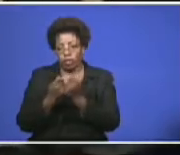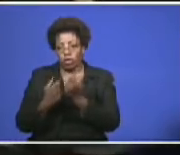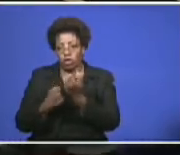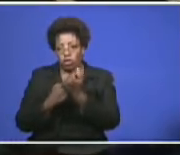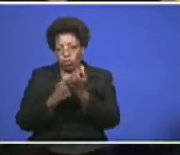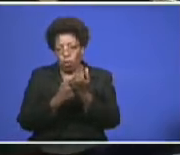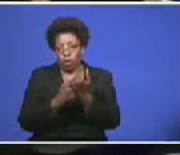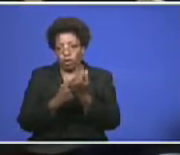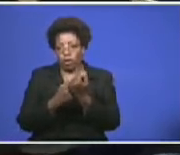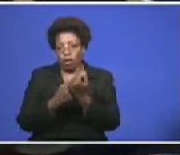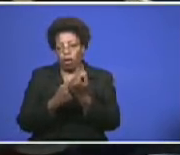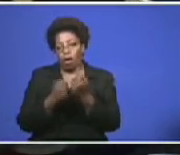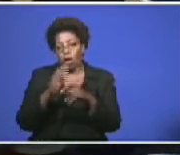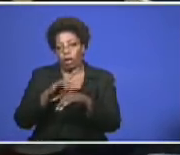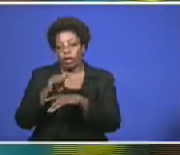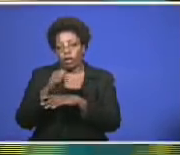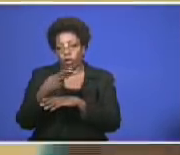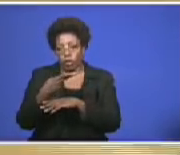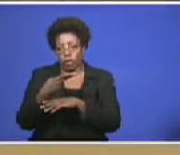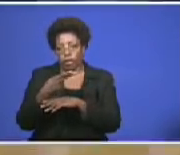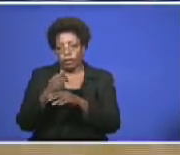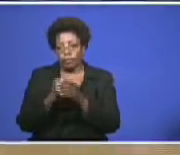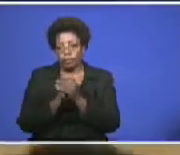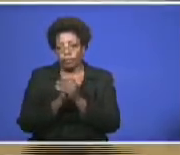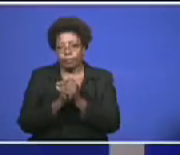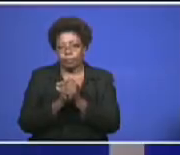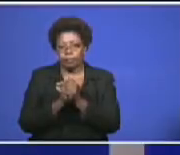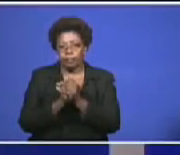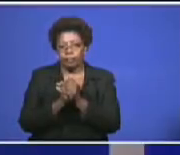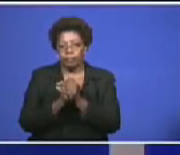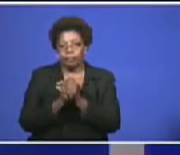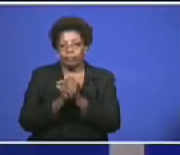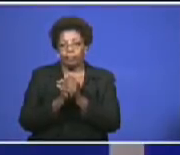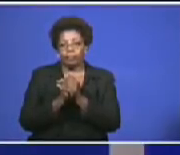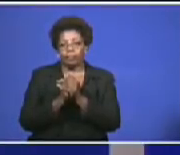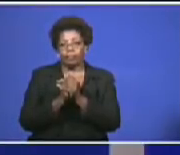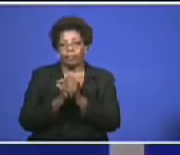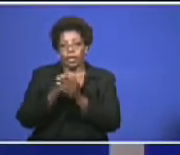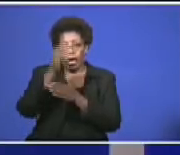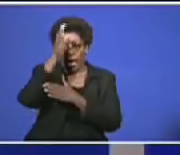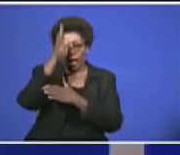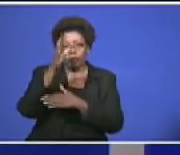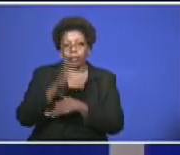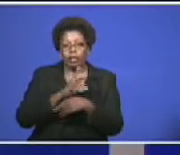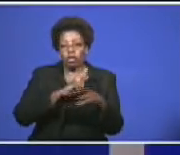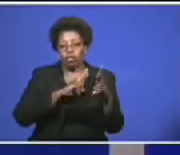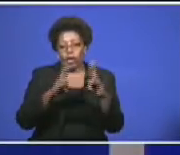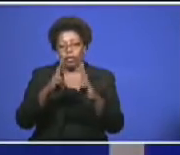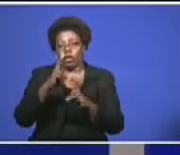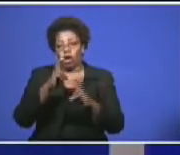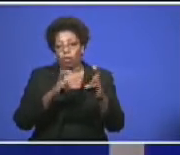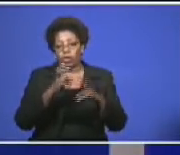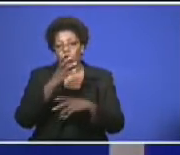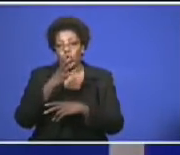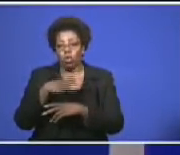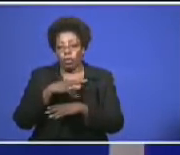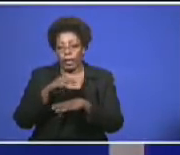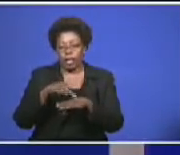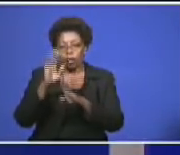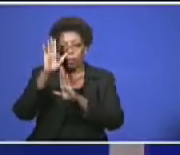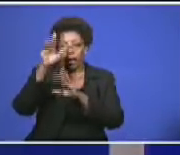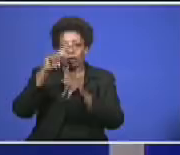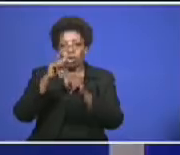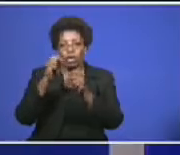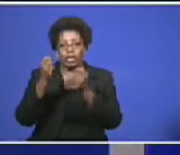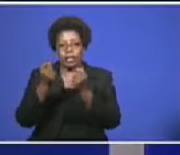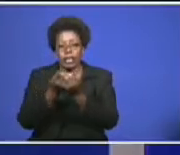Thursday. Kelsey Johnson, ZNS Total Sports. While our men are gearing up for competition, our women's national basketball